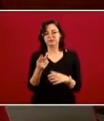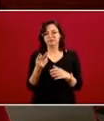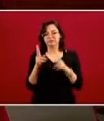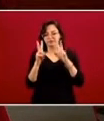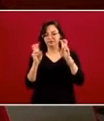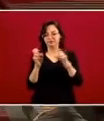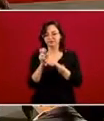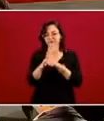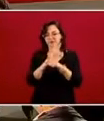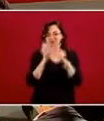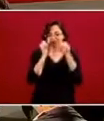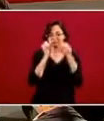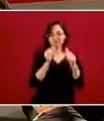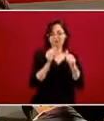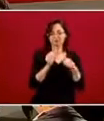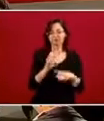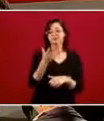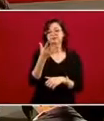to fill out.